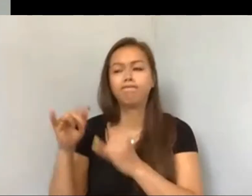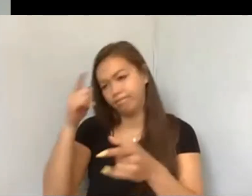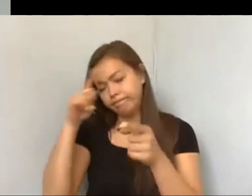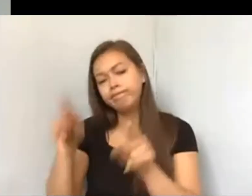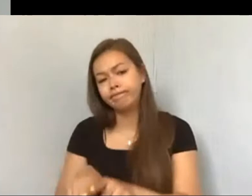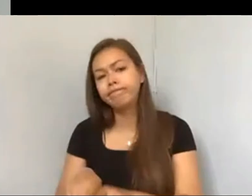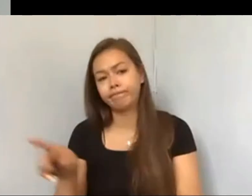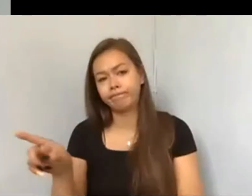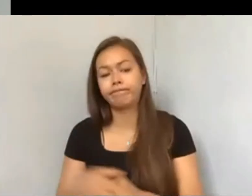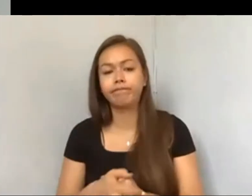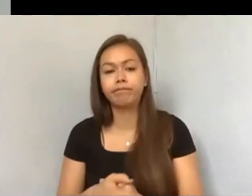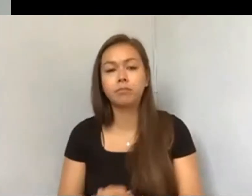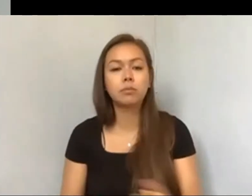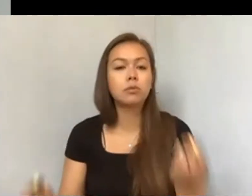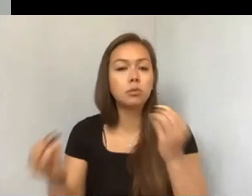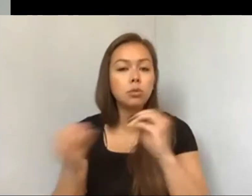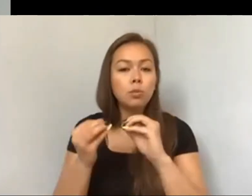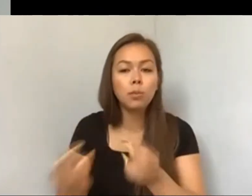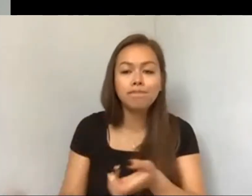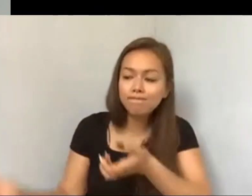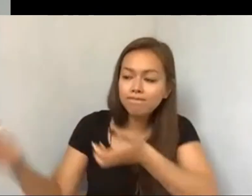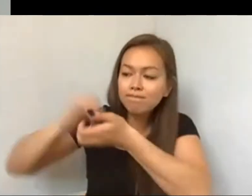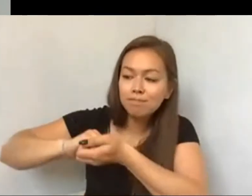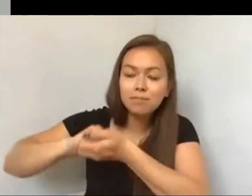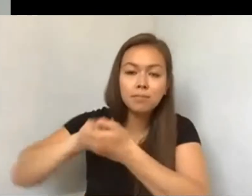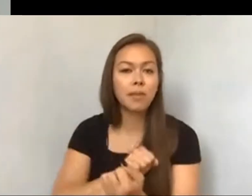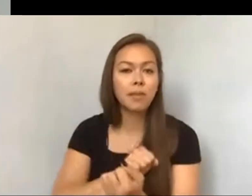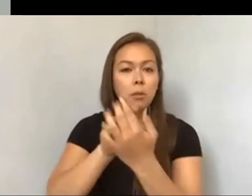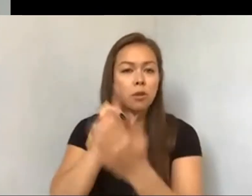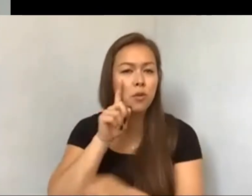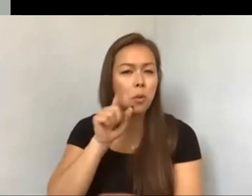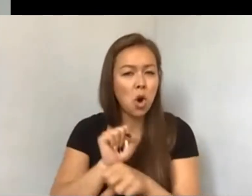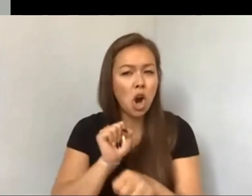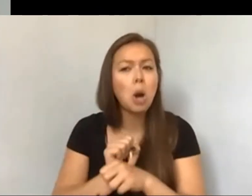way of working. I think sometimes we